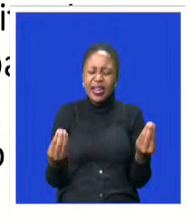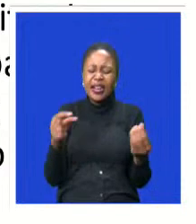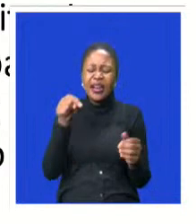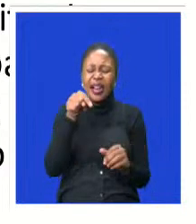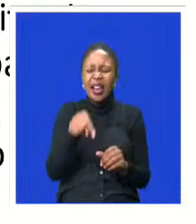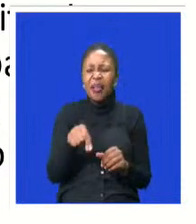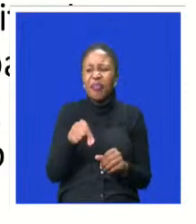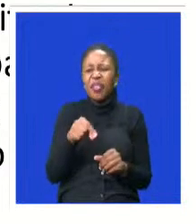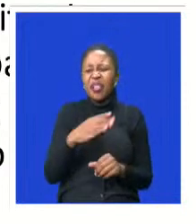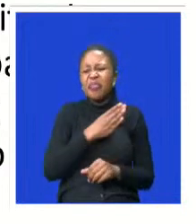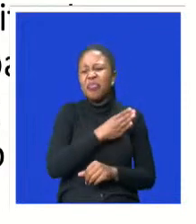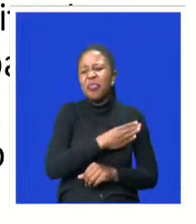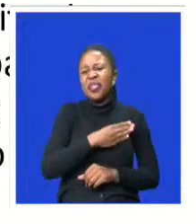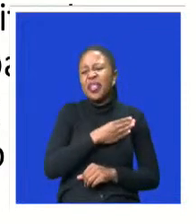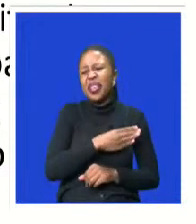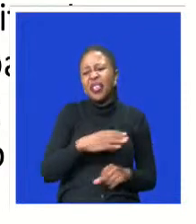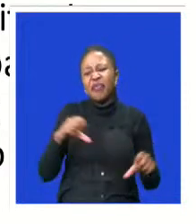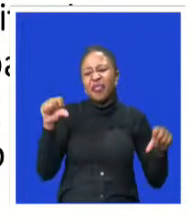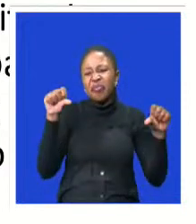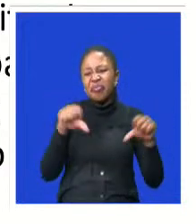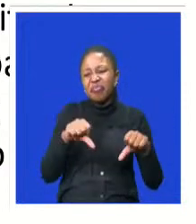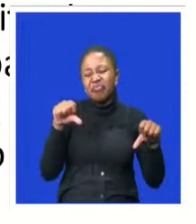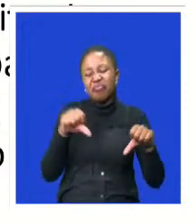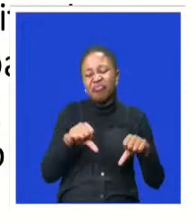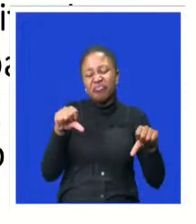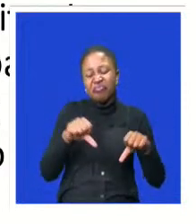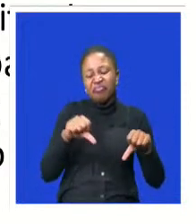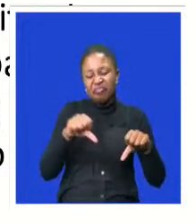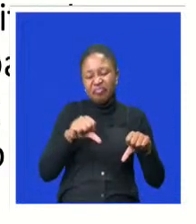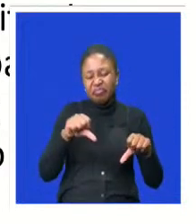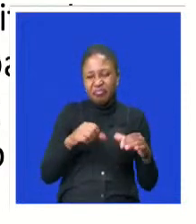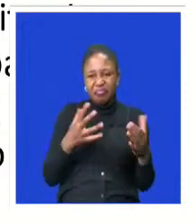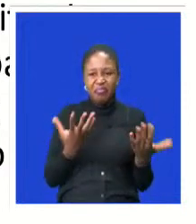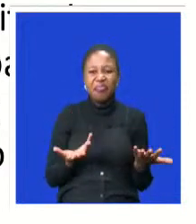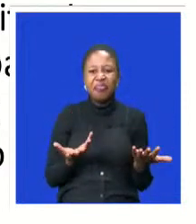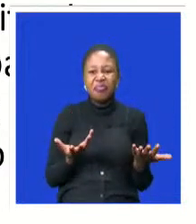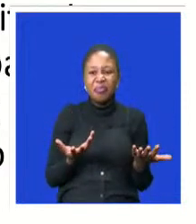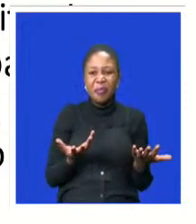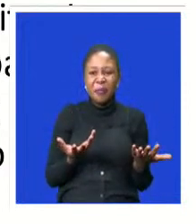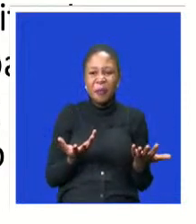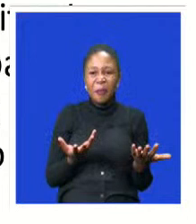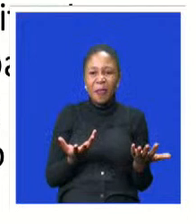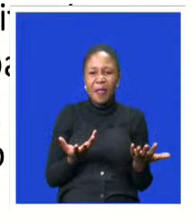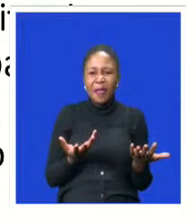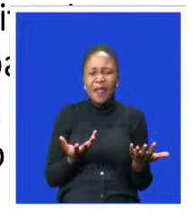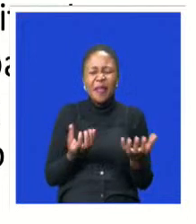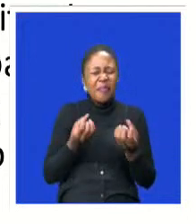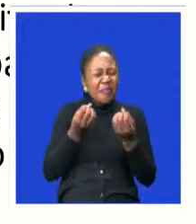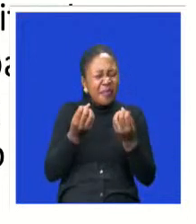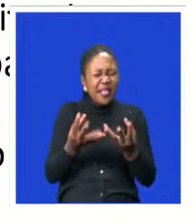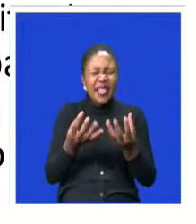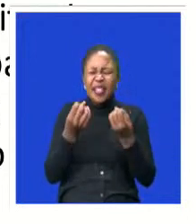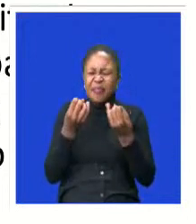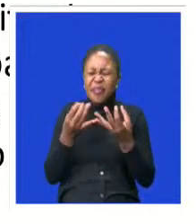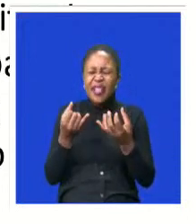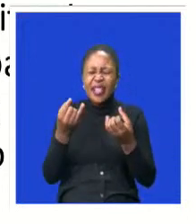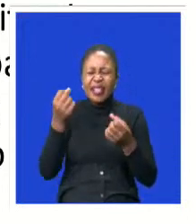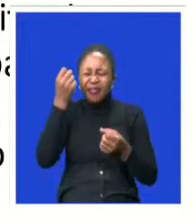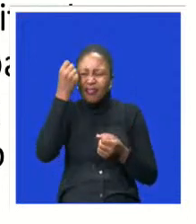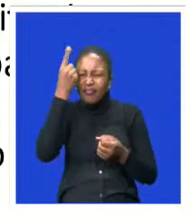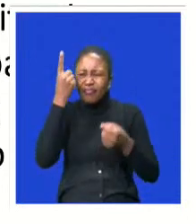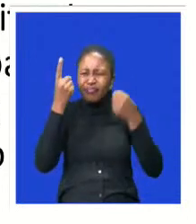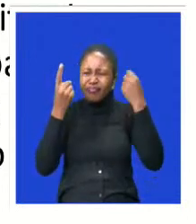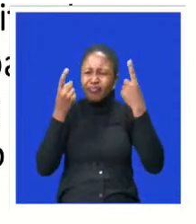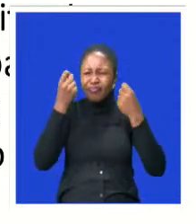at length because it is broad. There is so much you can talk about. You need